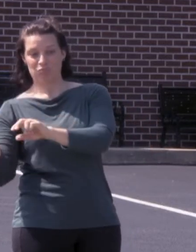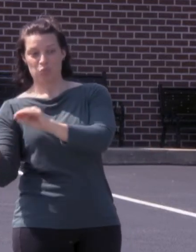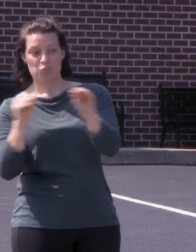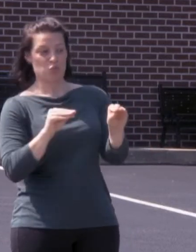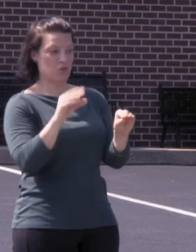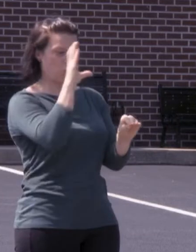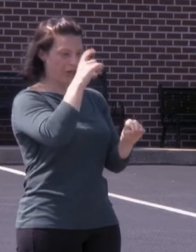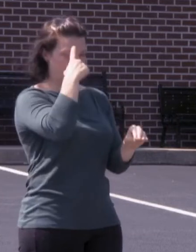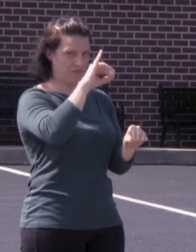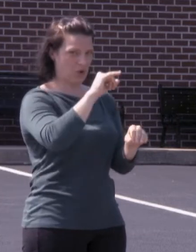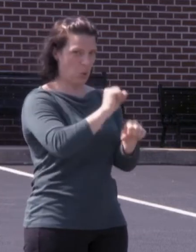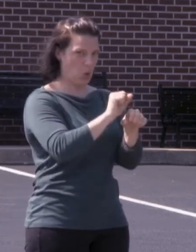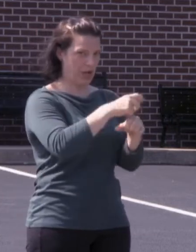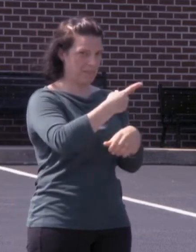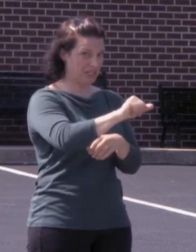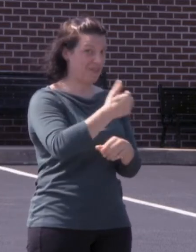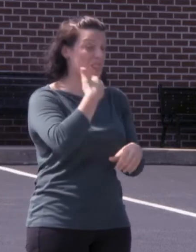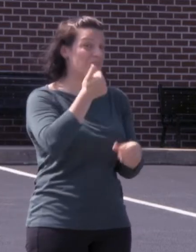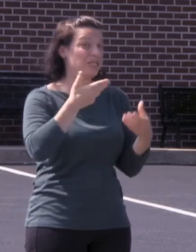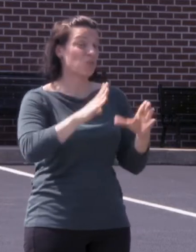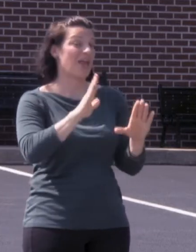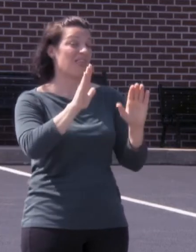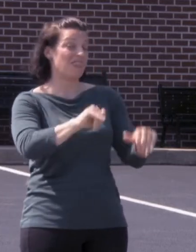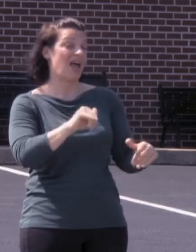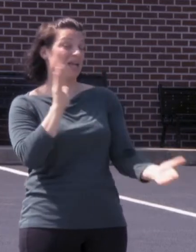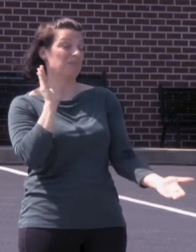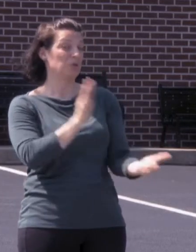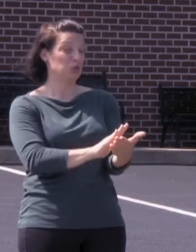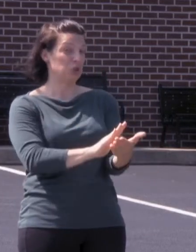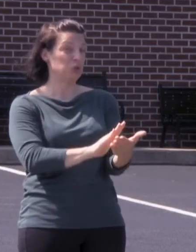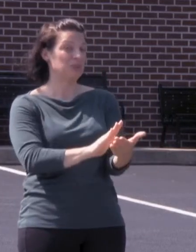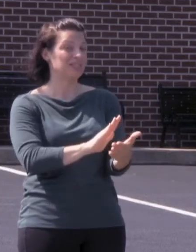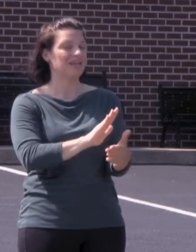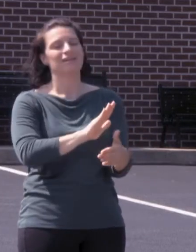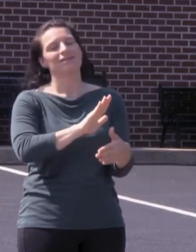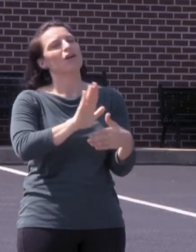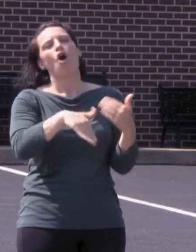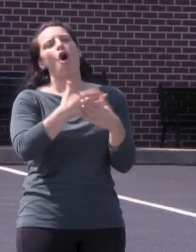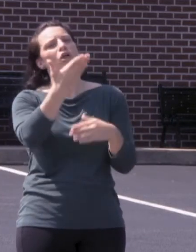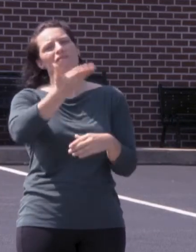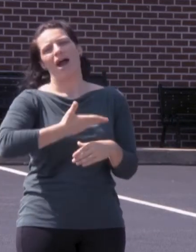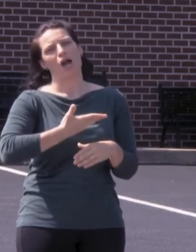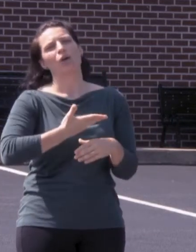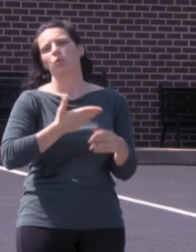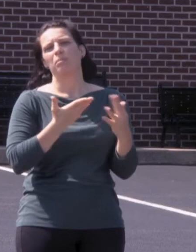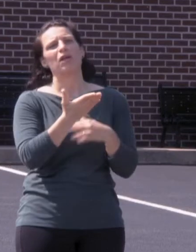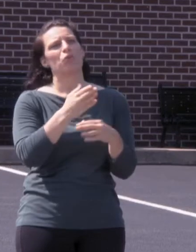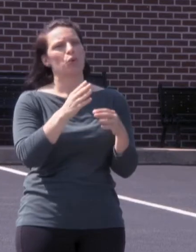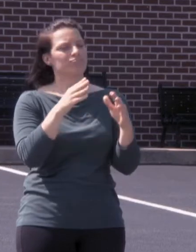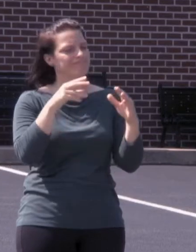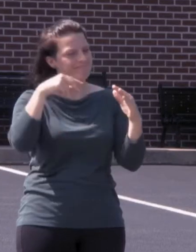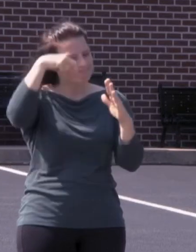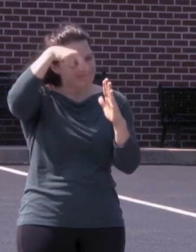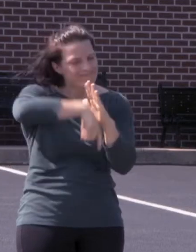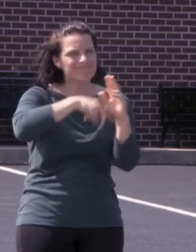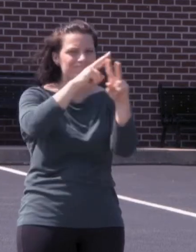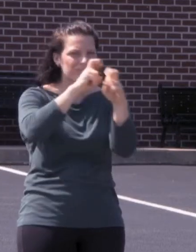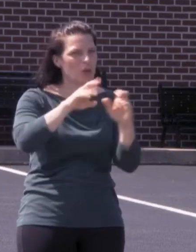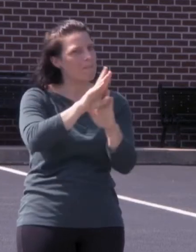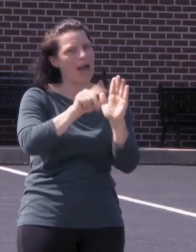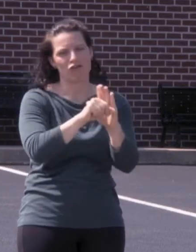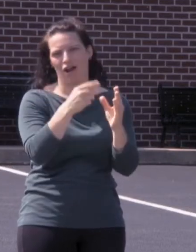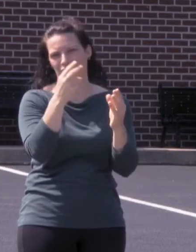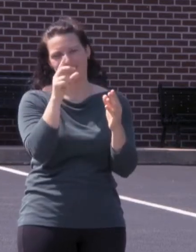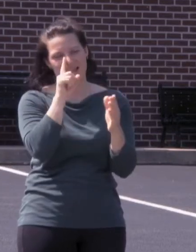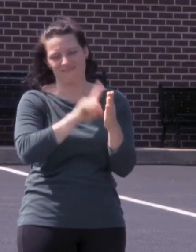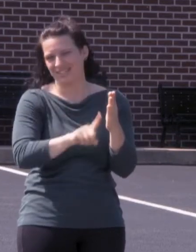Pennsylvania, the best way that would be mitigated, as in all of hiring, would be through a thorough background investigation.